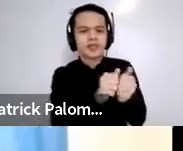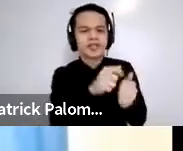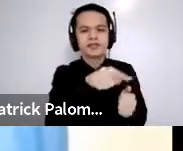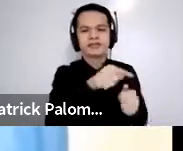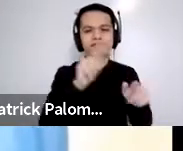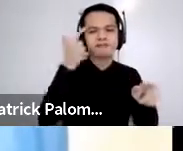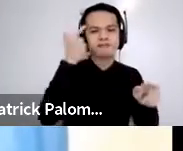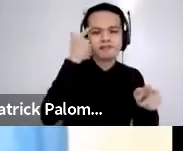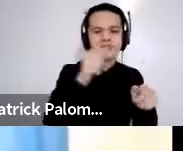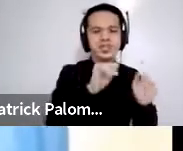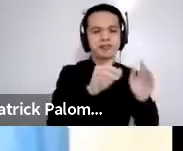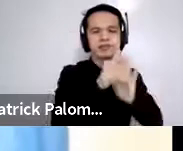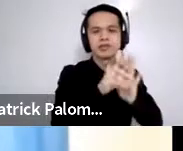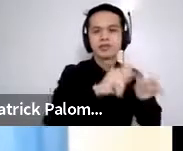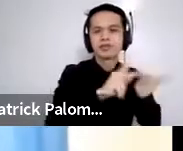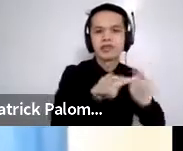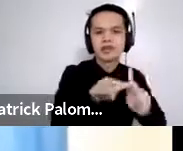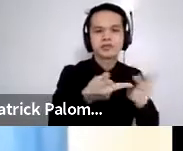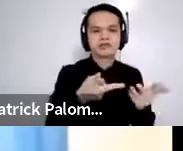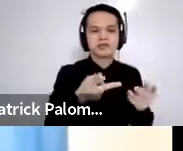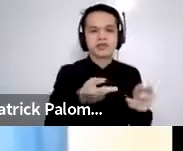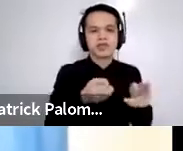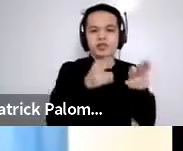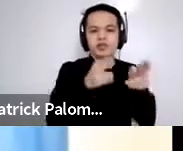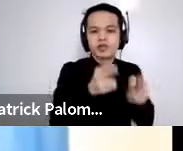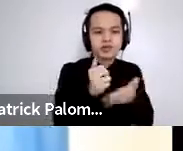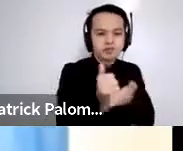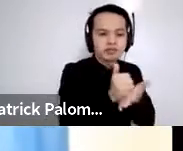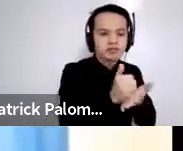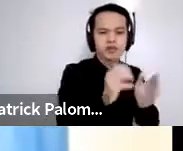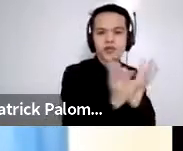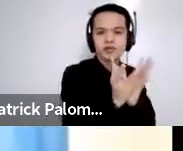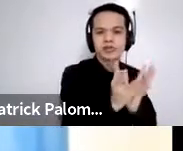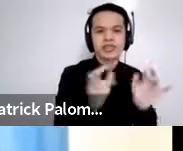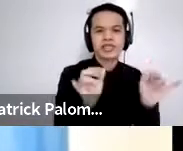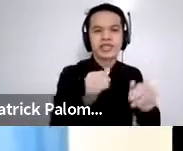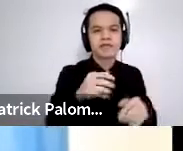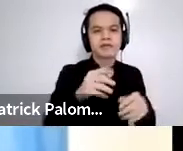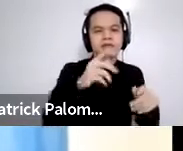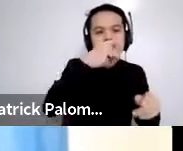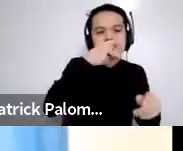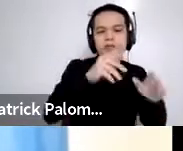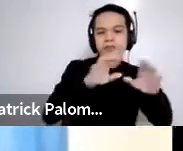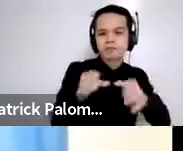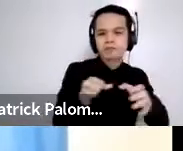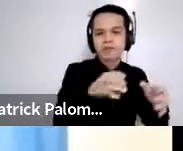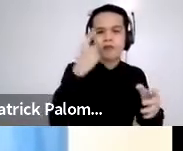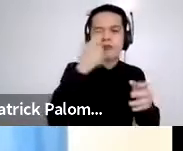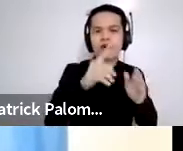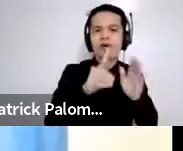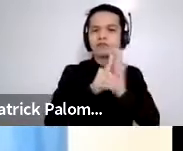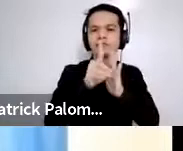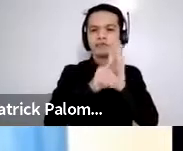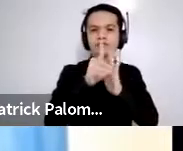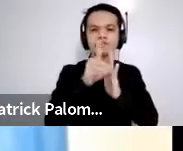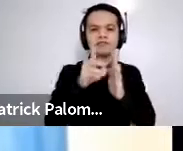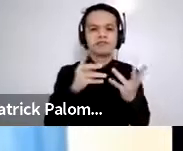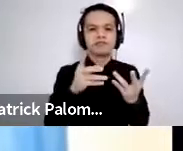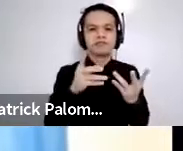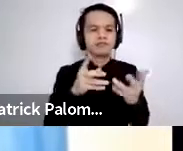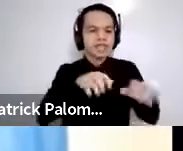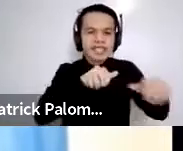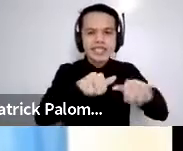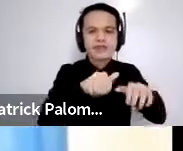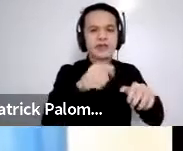the humanitarian community, and the private sector in developing anticipatory action to better respond to